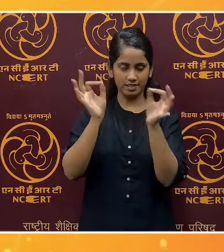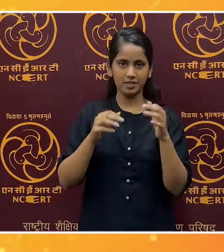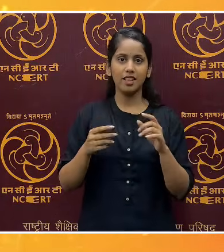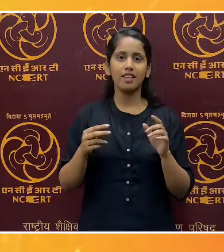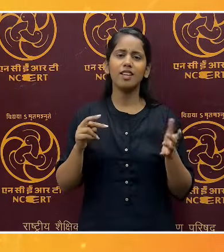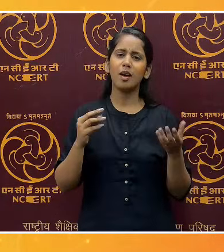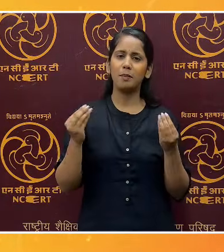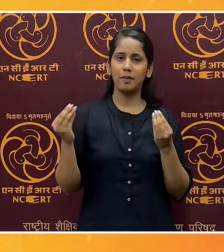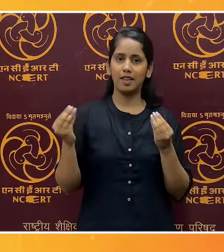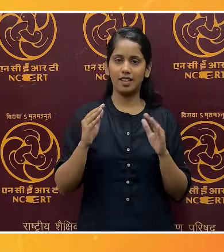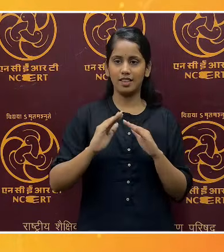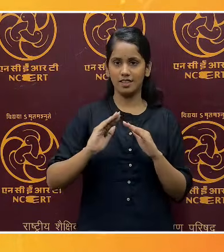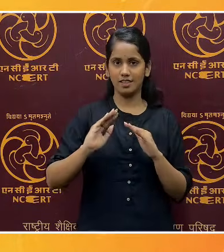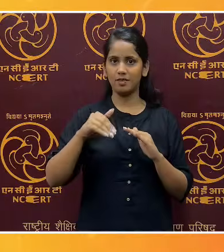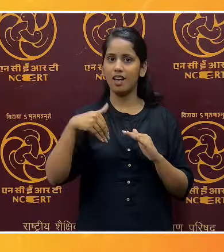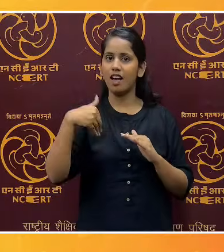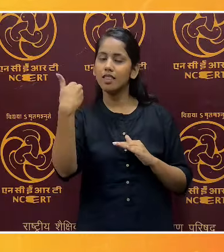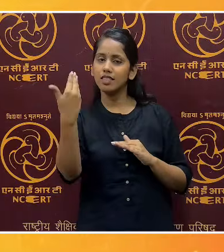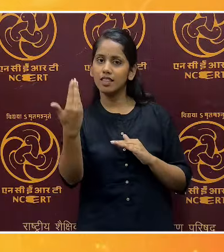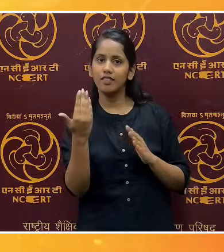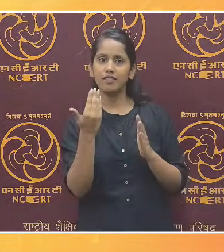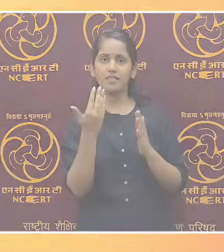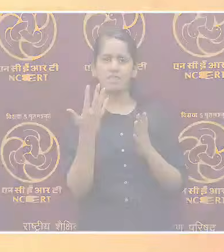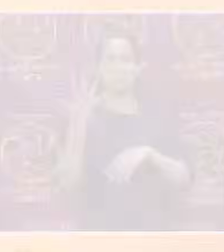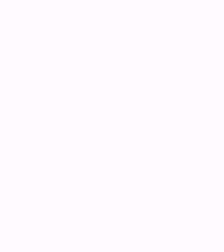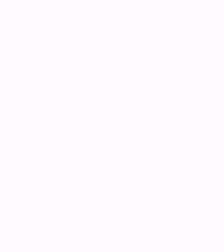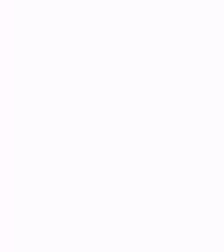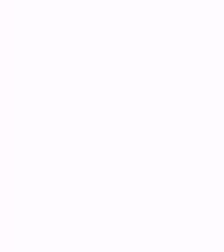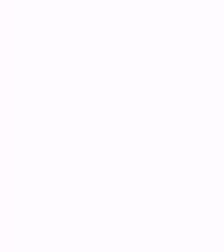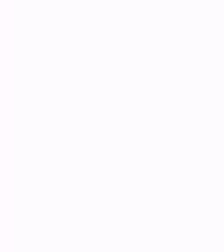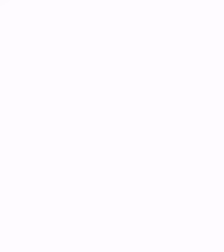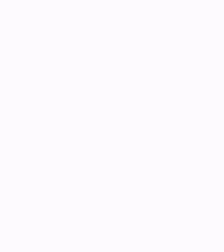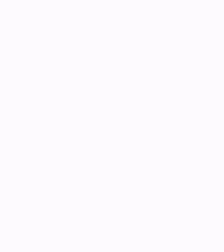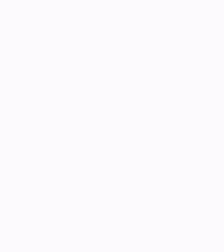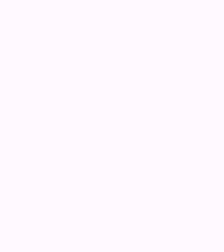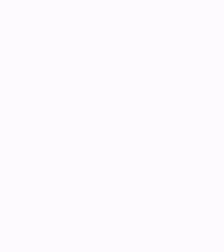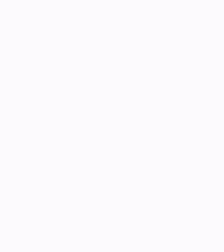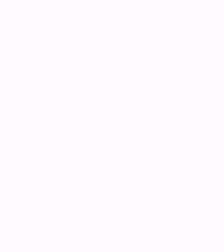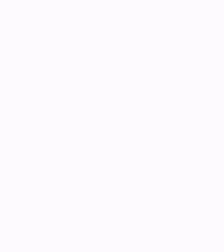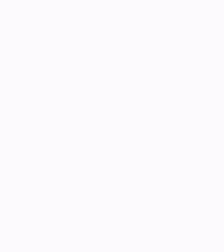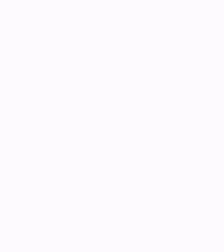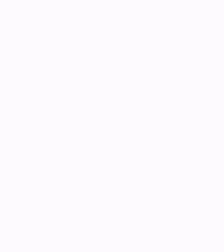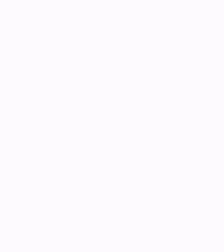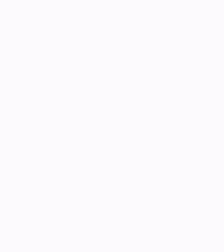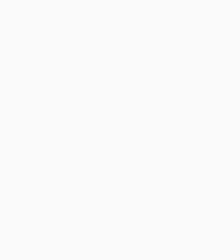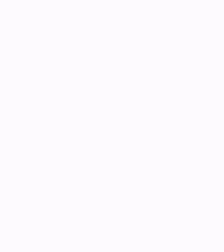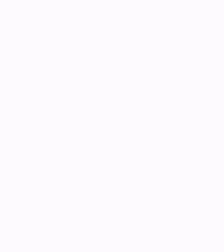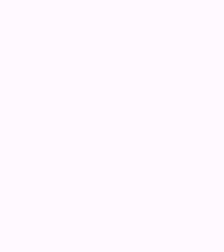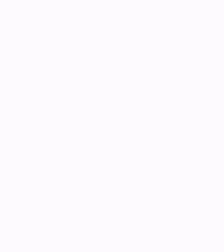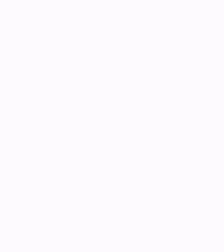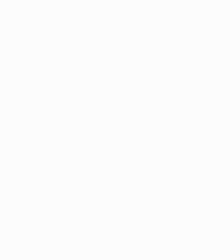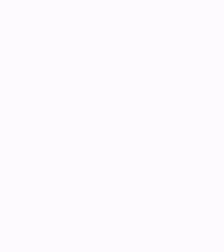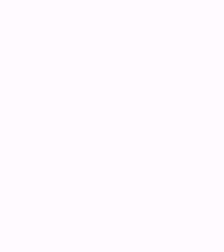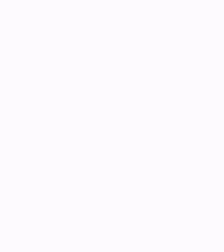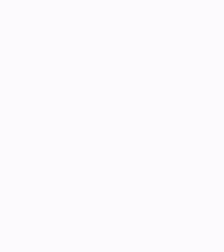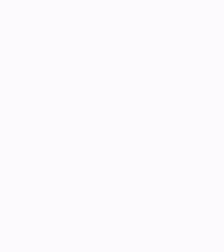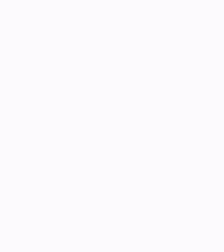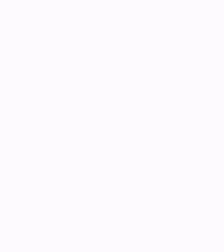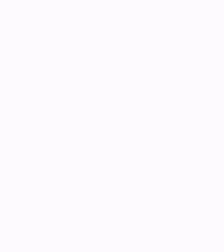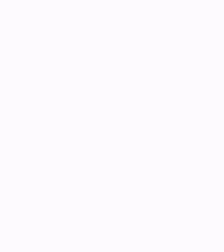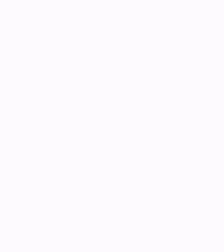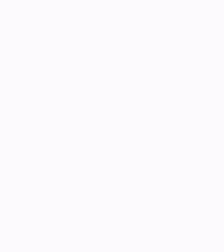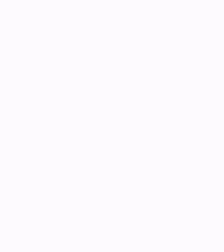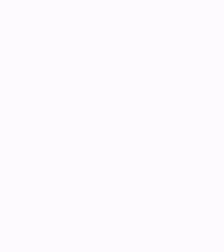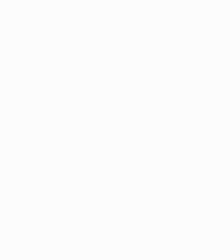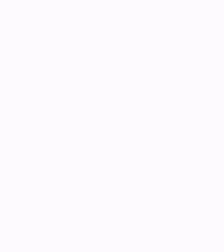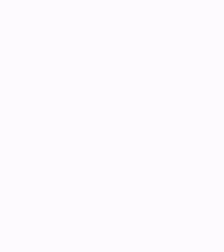I think after the this 5 days training session, because it is very it's not very difficult for